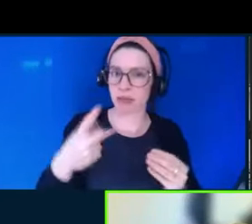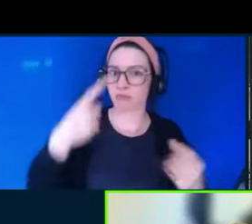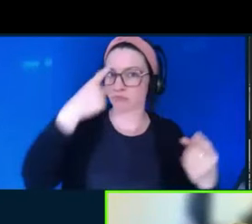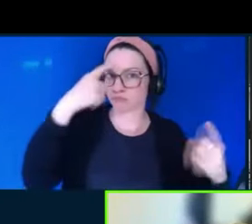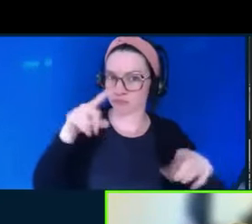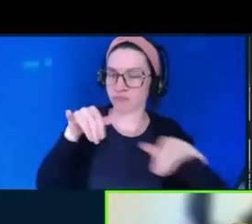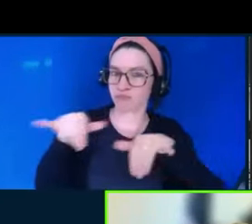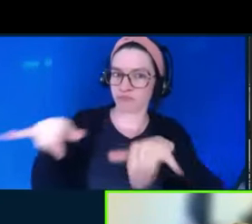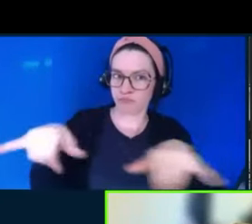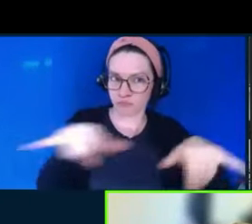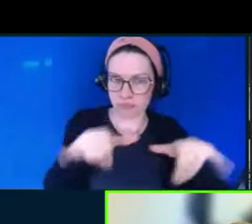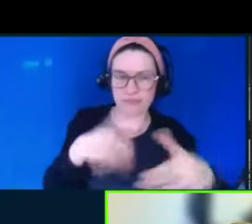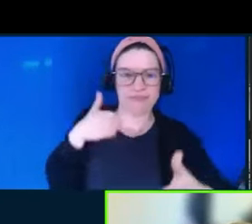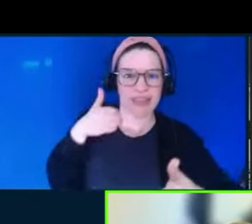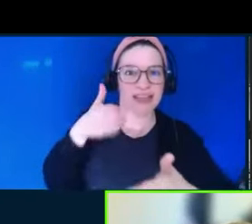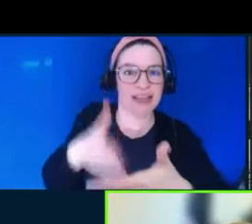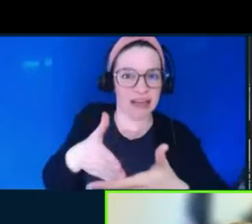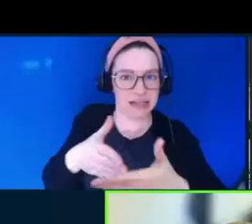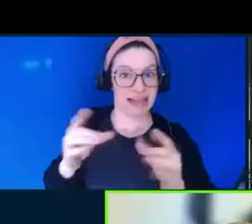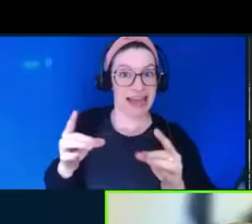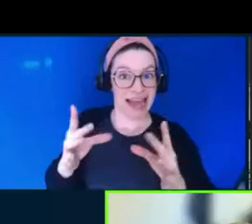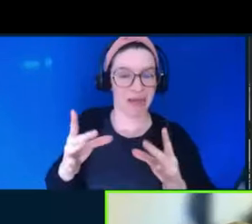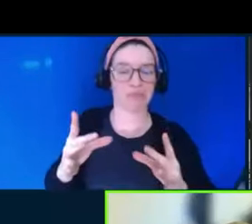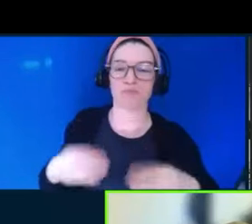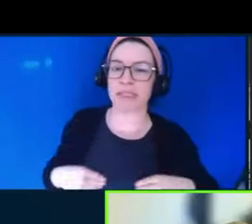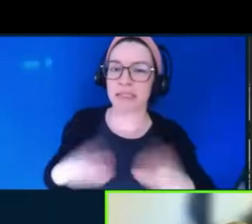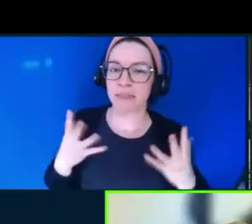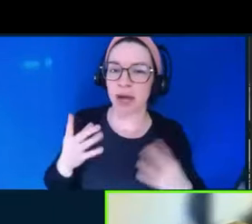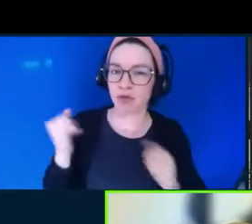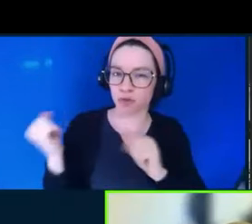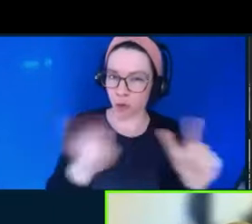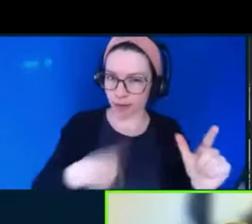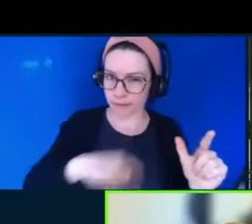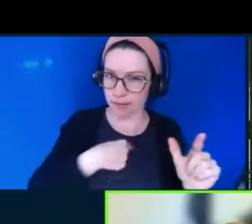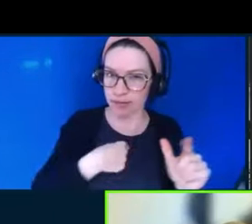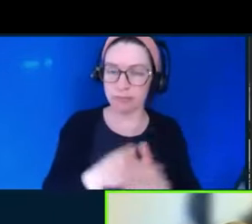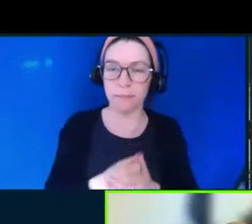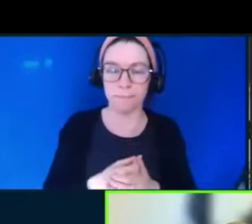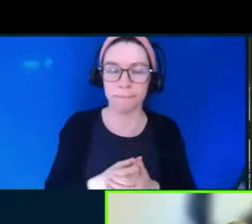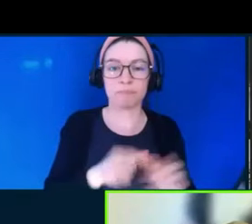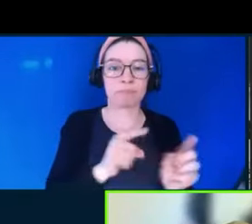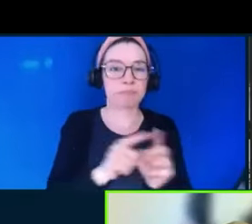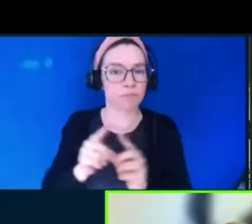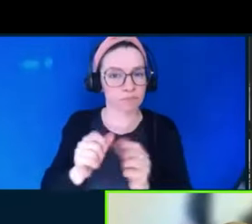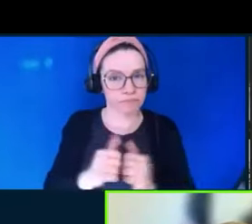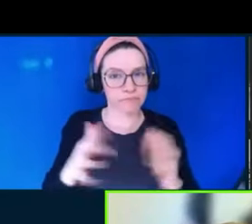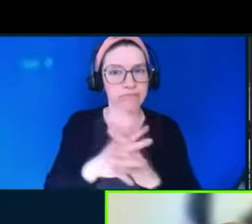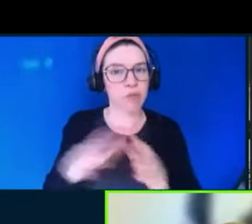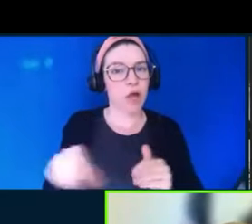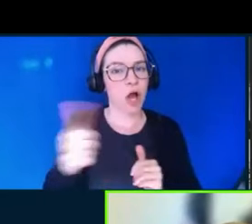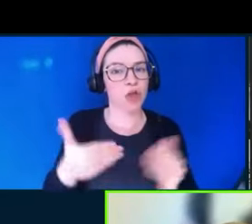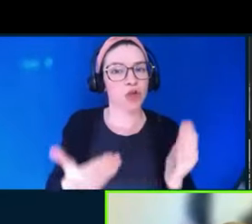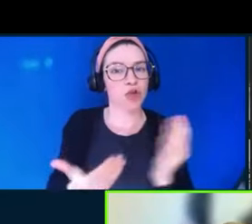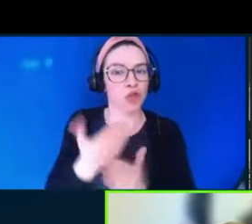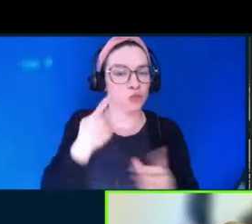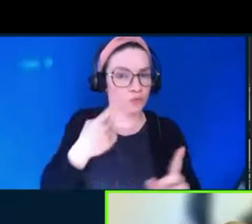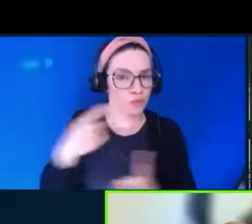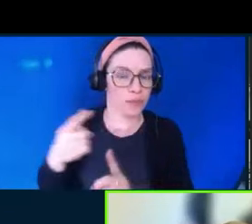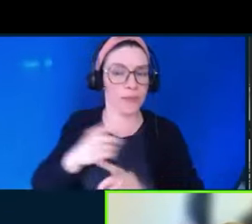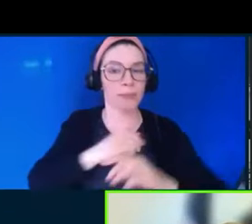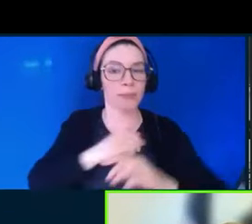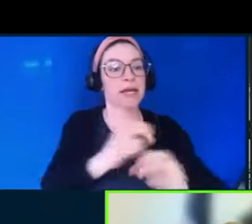communities against hate, it continues to inspire all of us. We've also launched other new initiatives, such as the Protecting Places